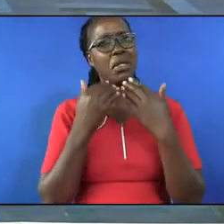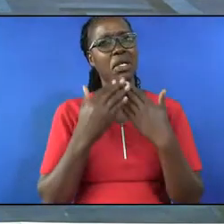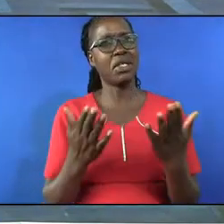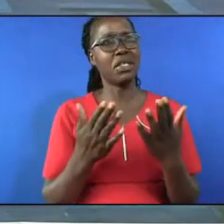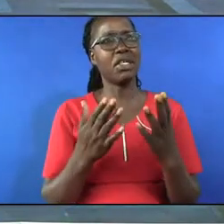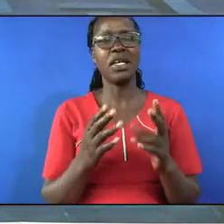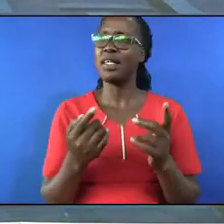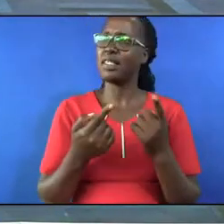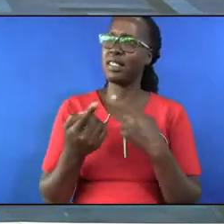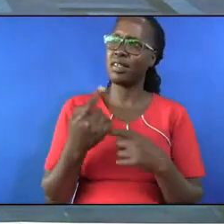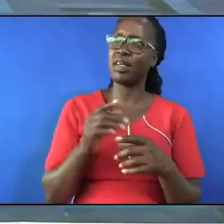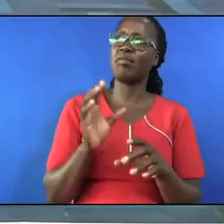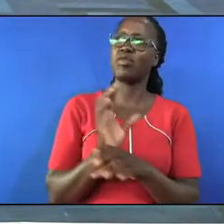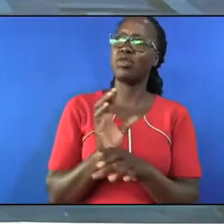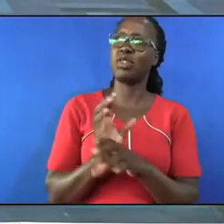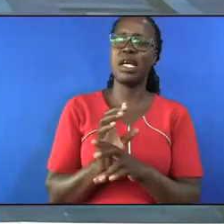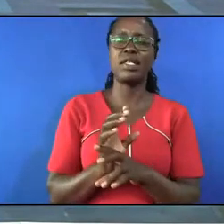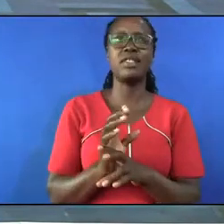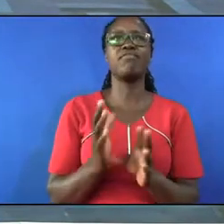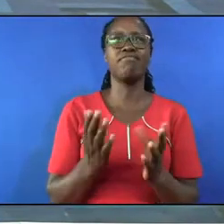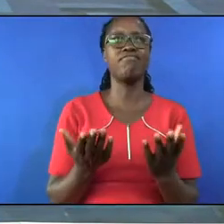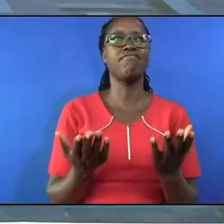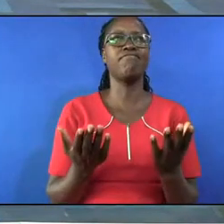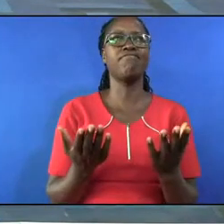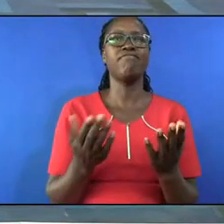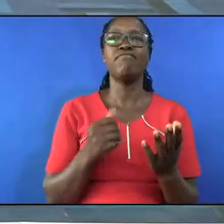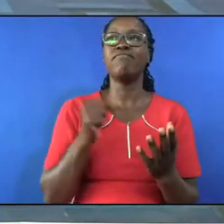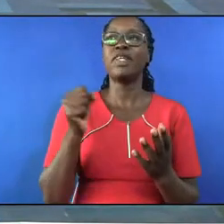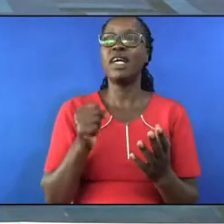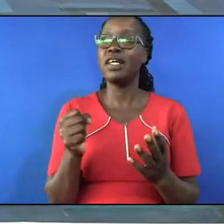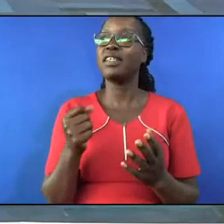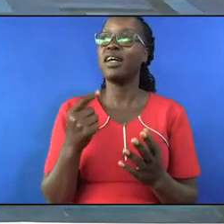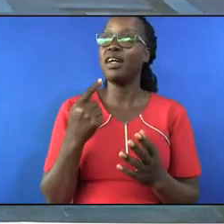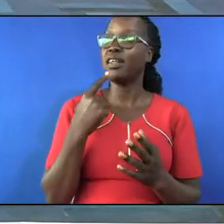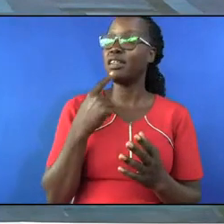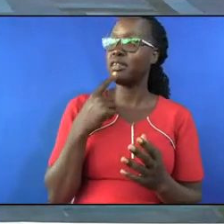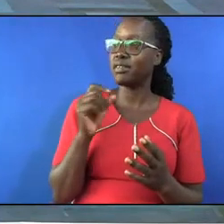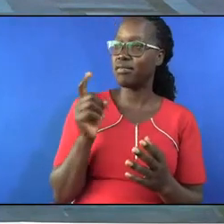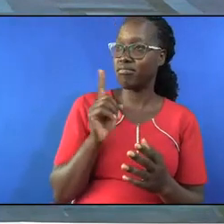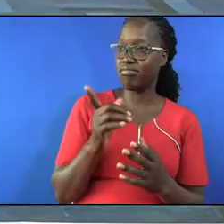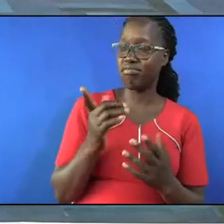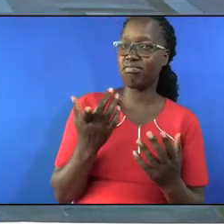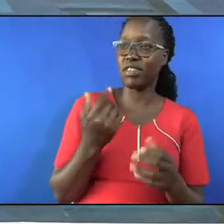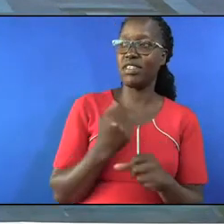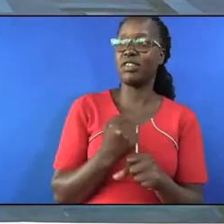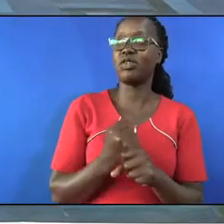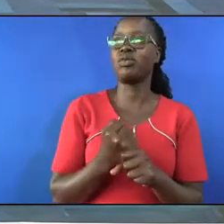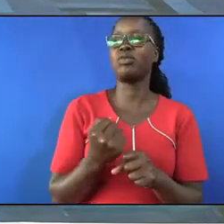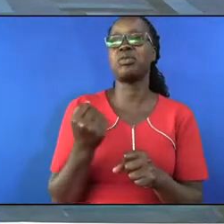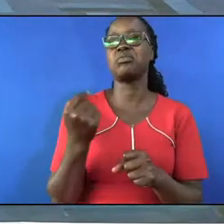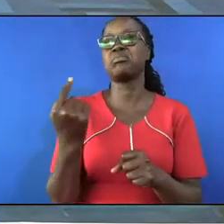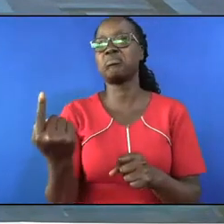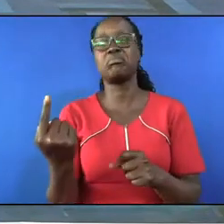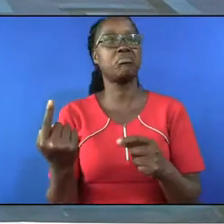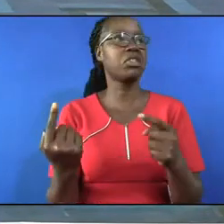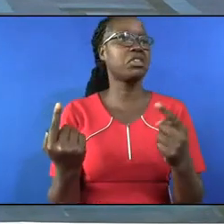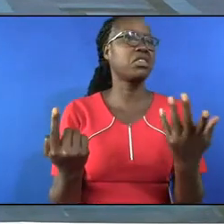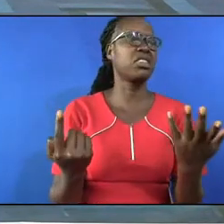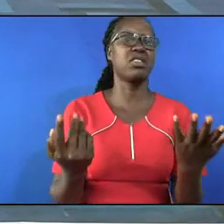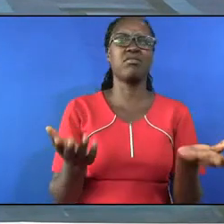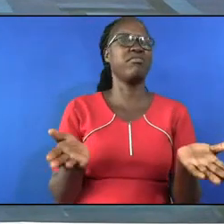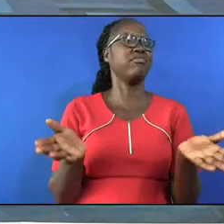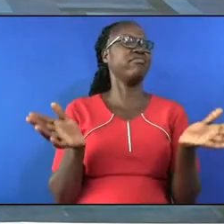these people who come to church, and because Elder so-and-so is, doing this and that, then they're